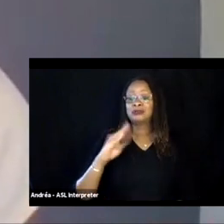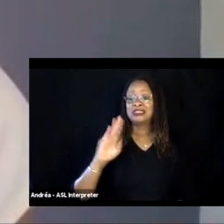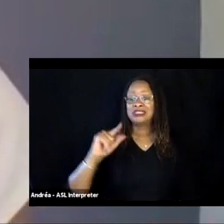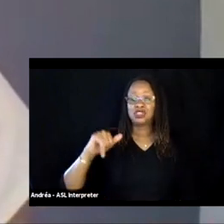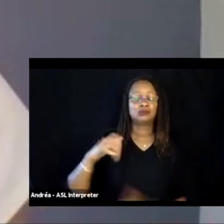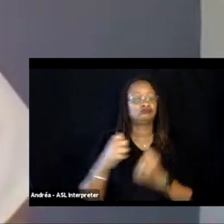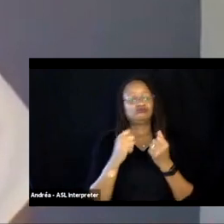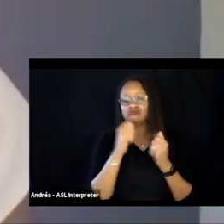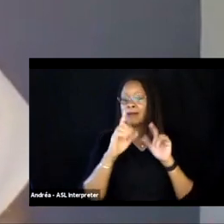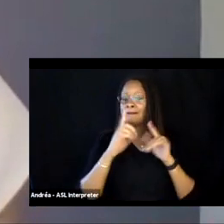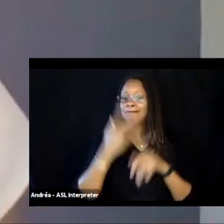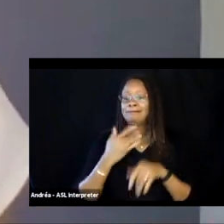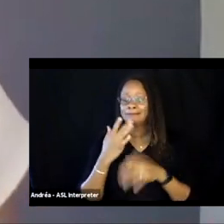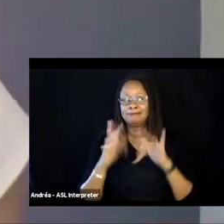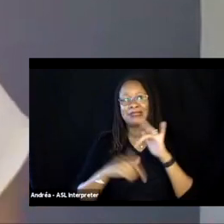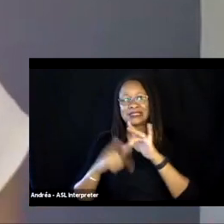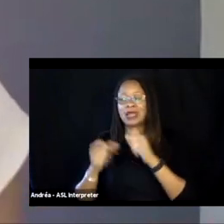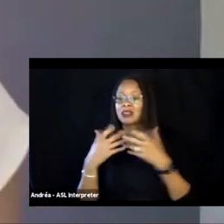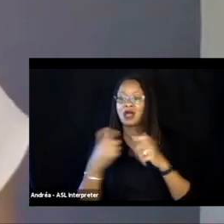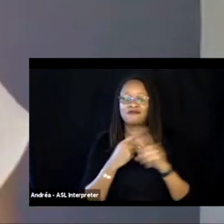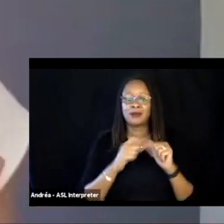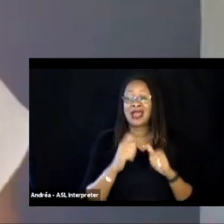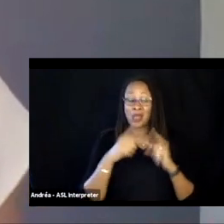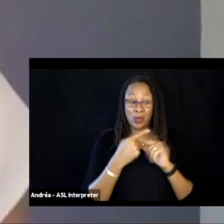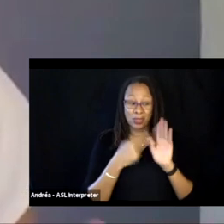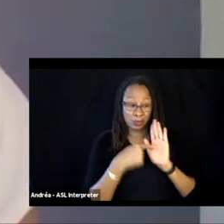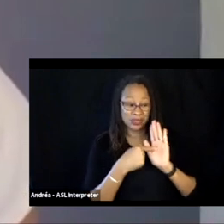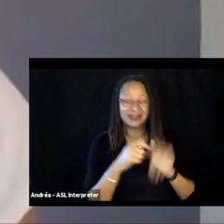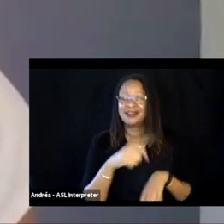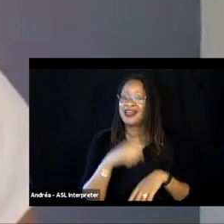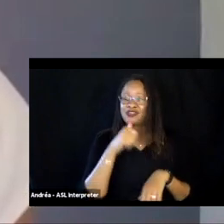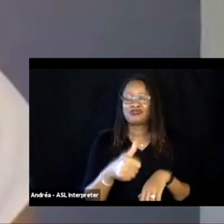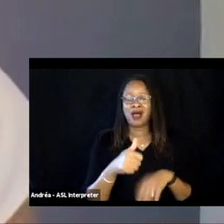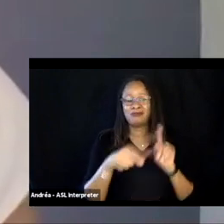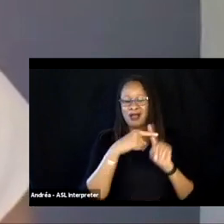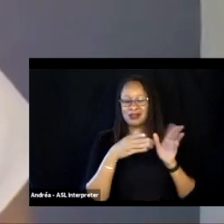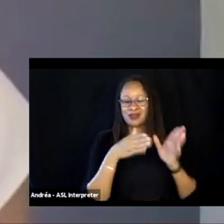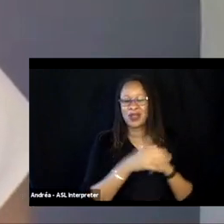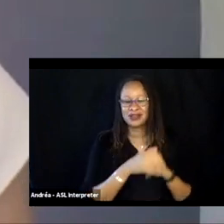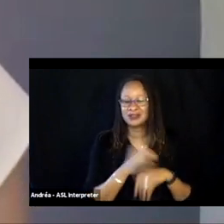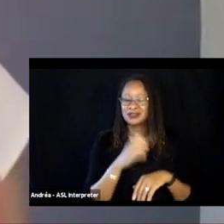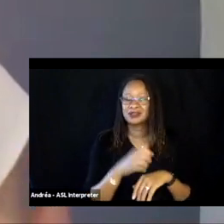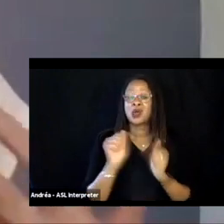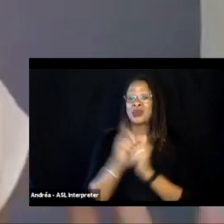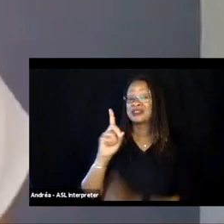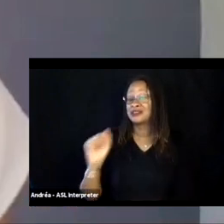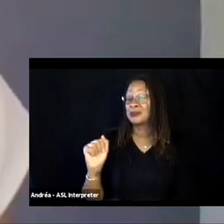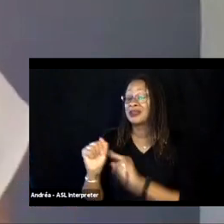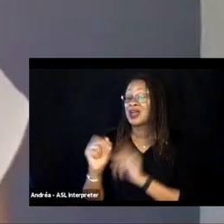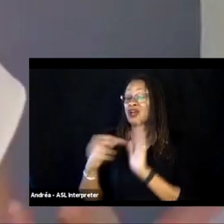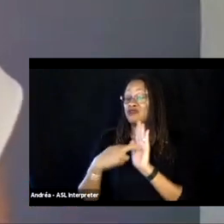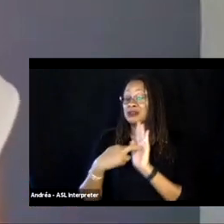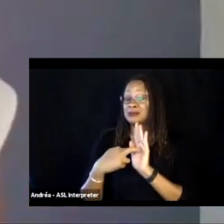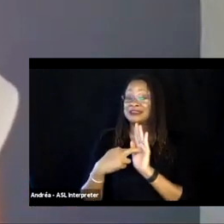when these characters are presented, they're presented in less positive ways than non-LGBTQ plus characters. With disability, the